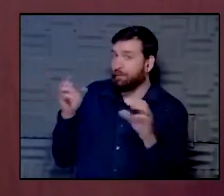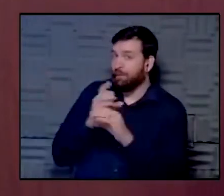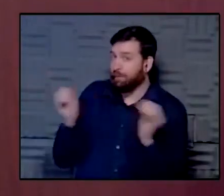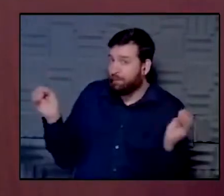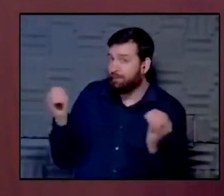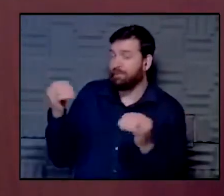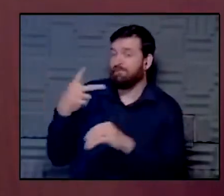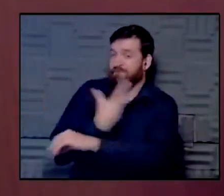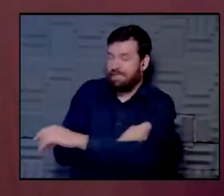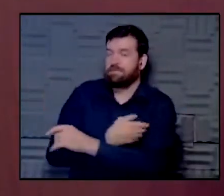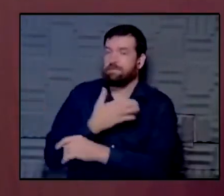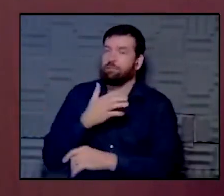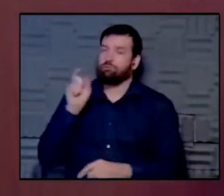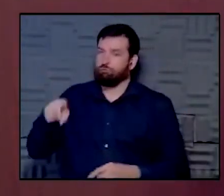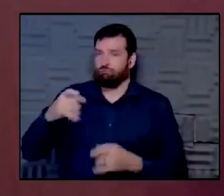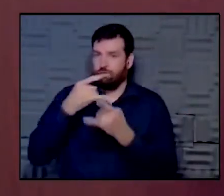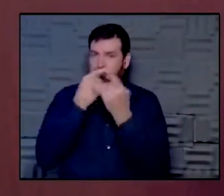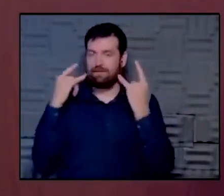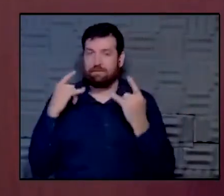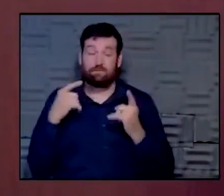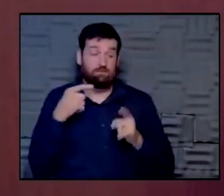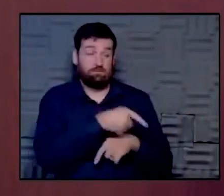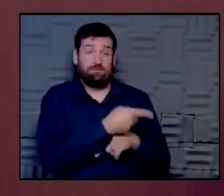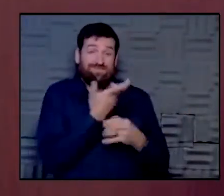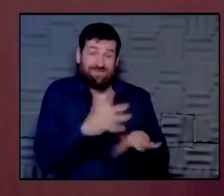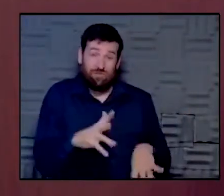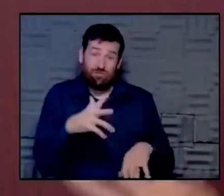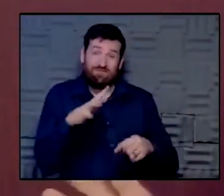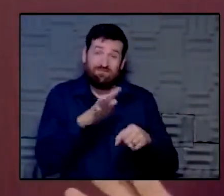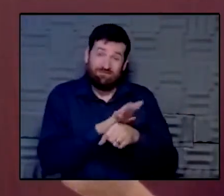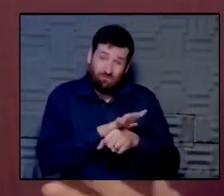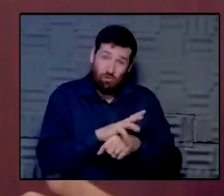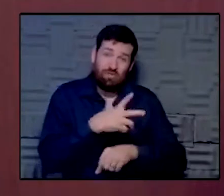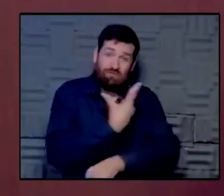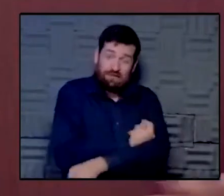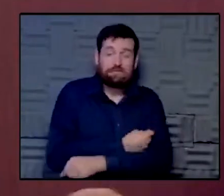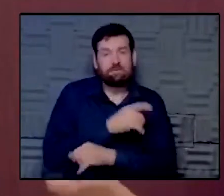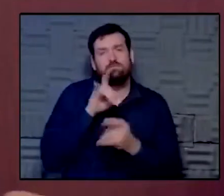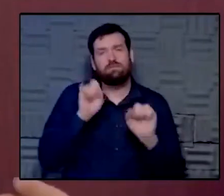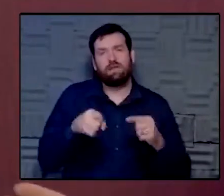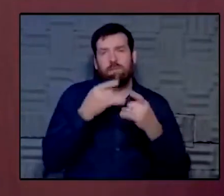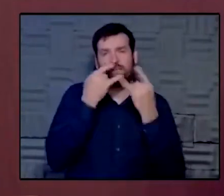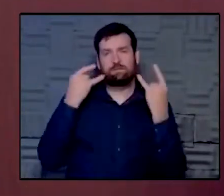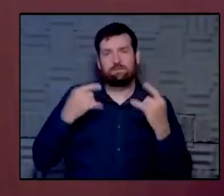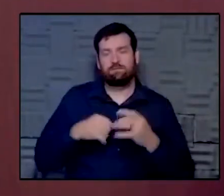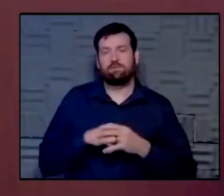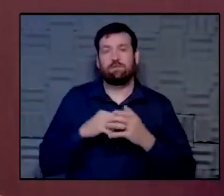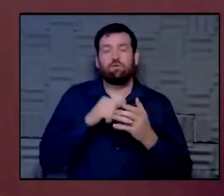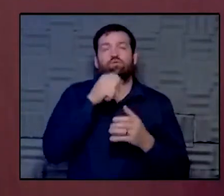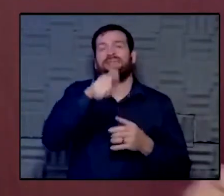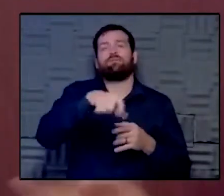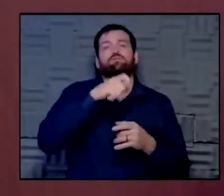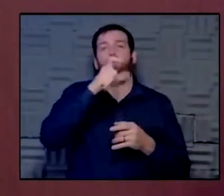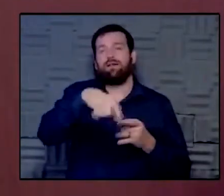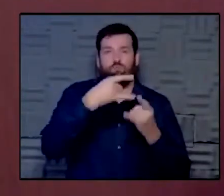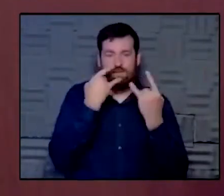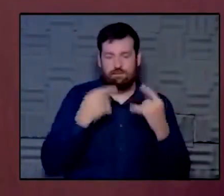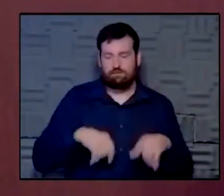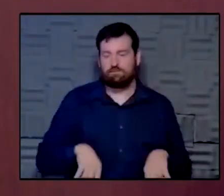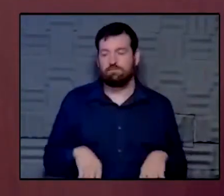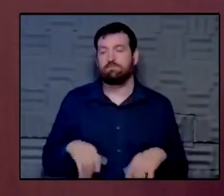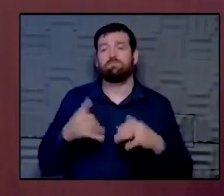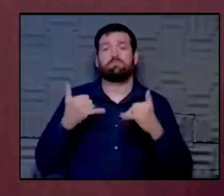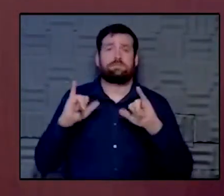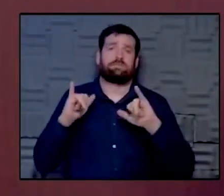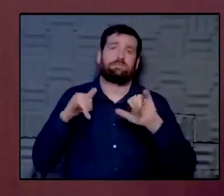fully vaccinated person, it is not necessary. But you could do other things. You could socially distance. You can still have a walking